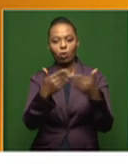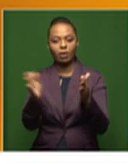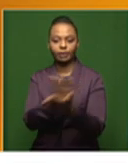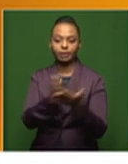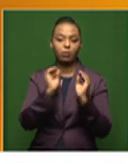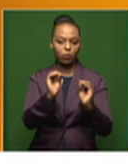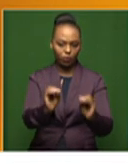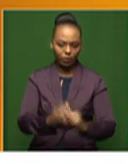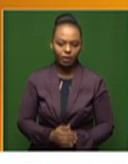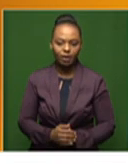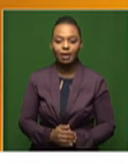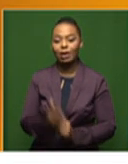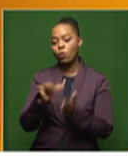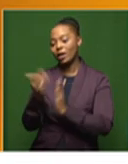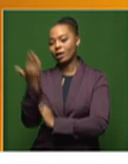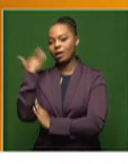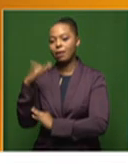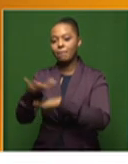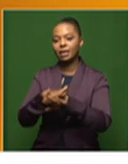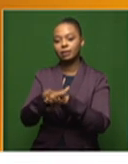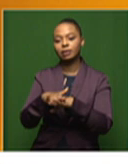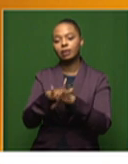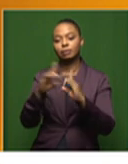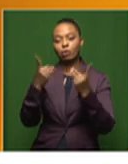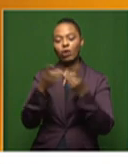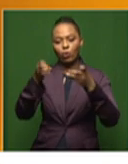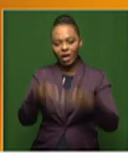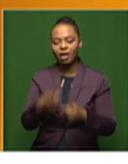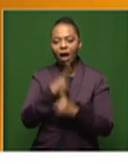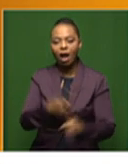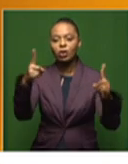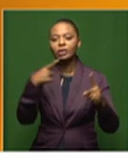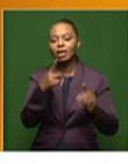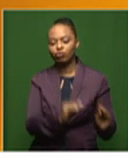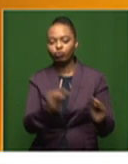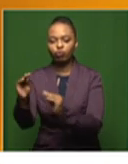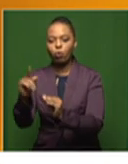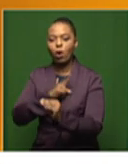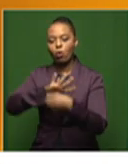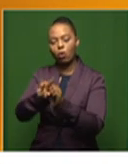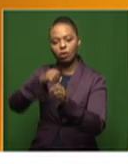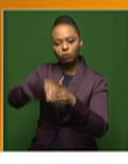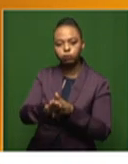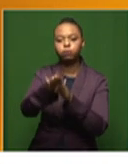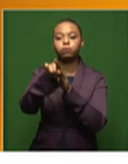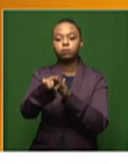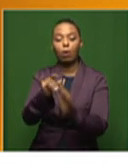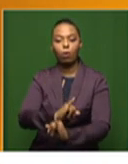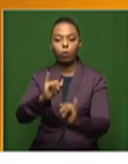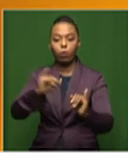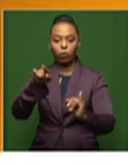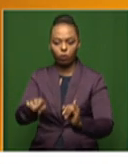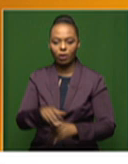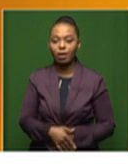the Department of Basic Education announced a delayed opening of schools due to the second wave of the coronavirus. But despite